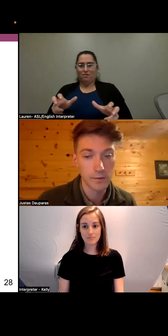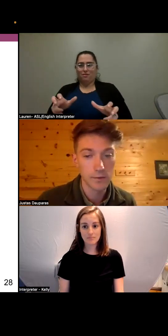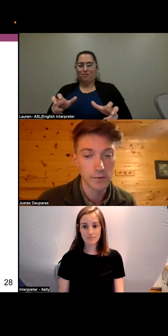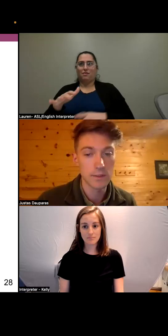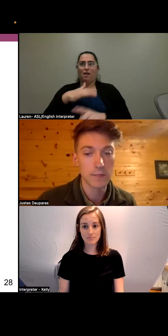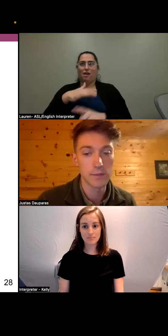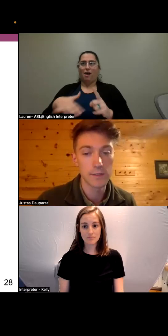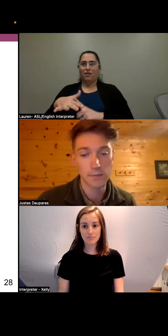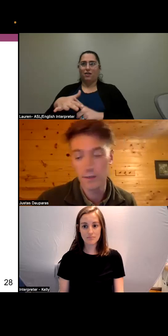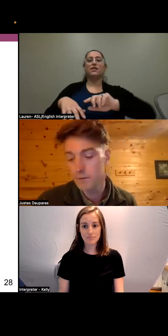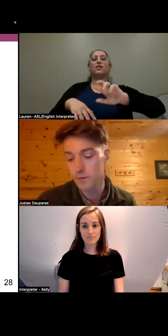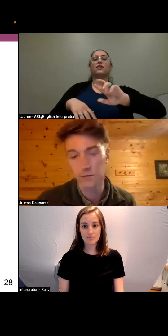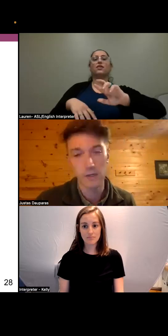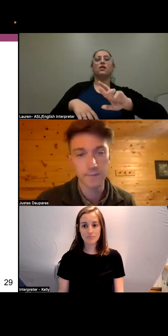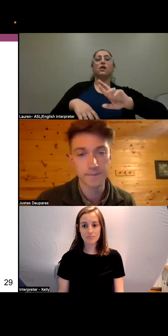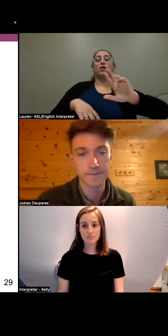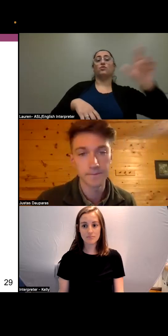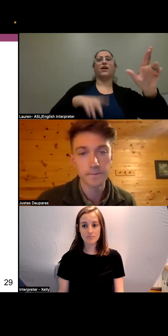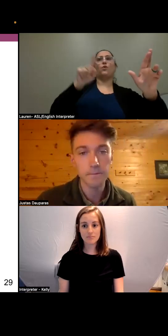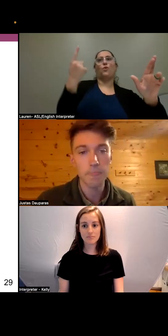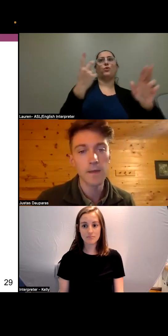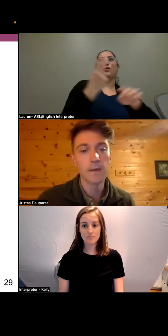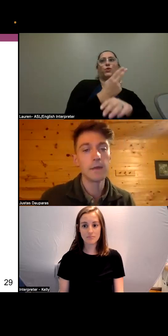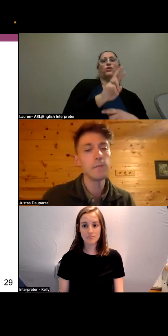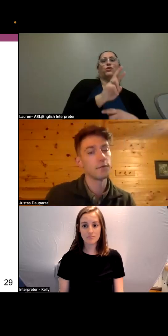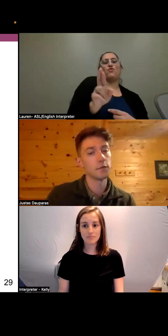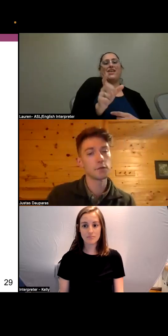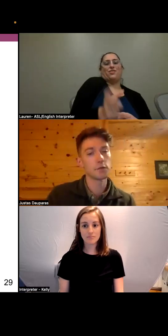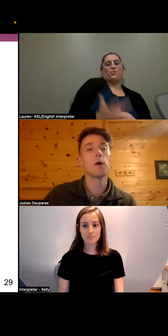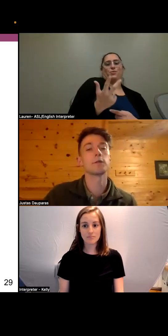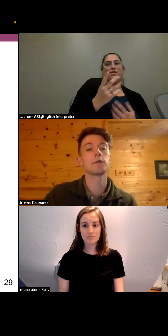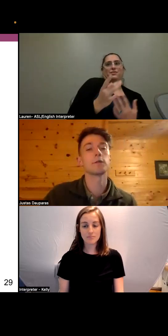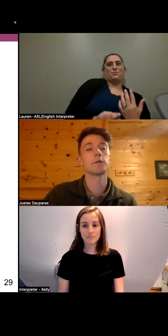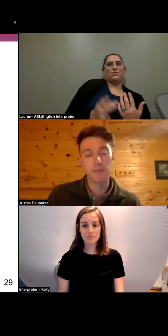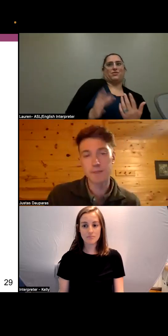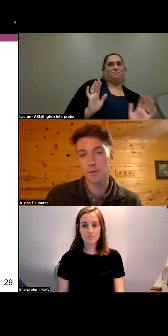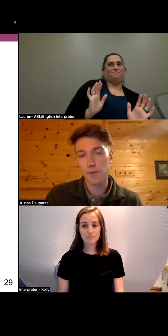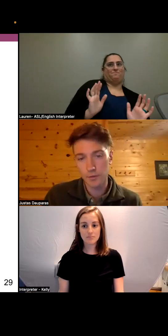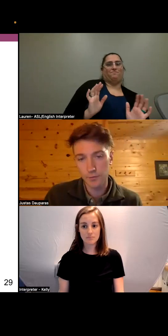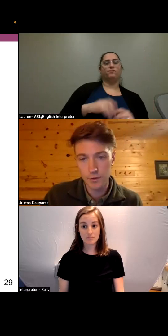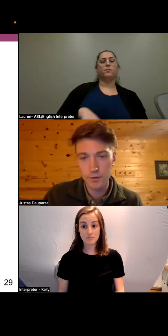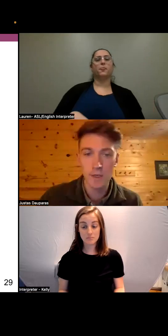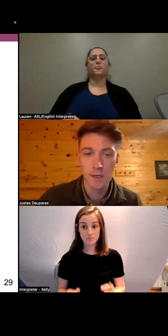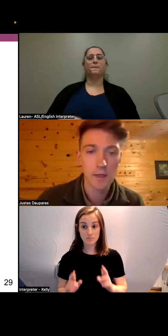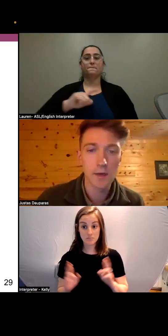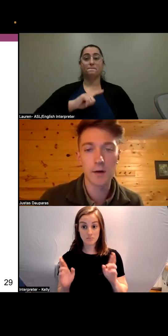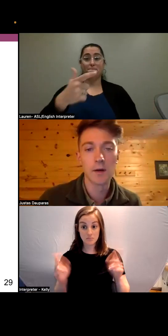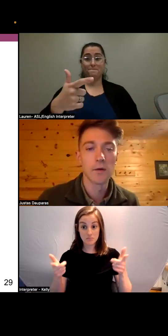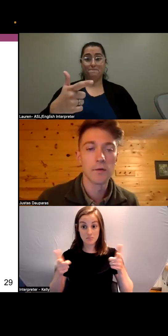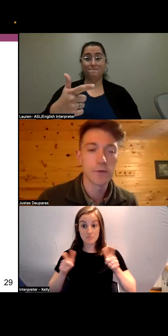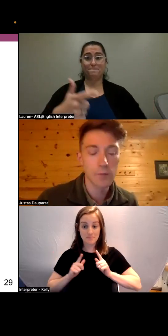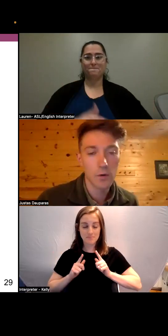able to use, for example, these three letters to the right. The input features to the model, so talking about these geometric features,